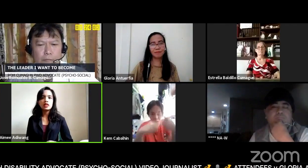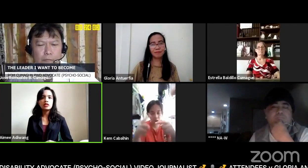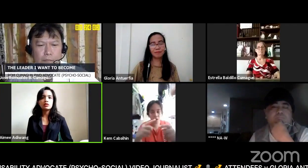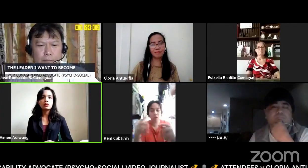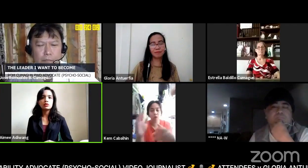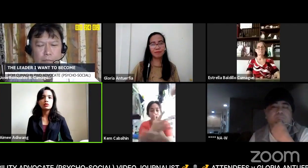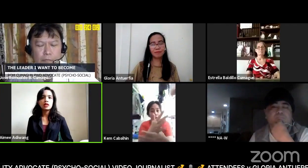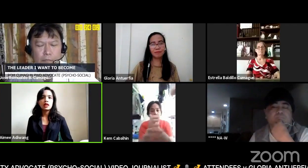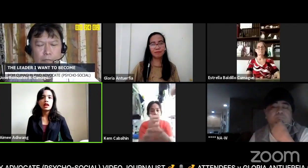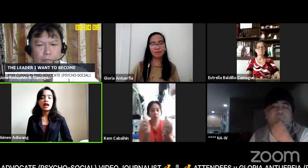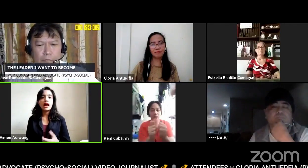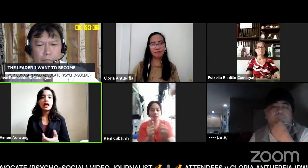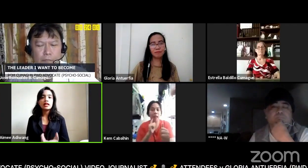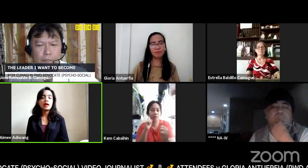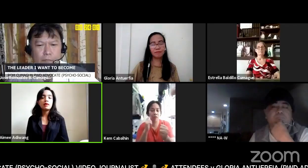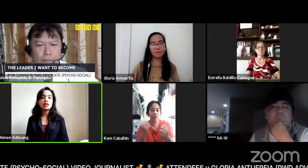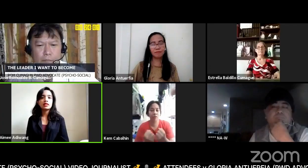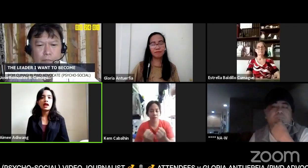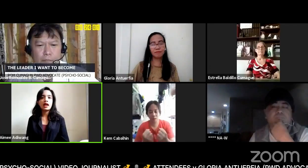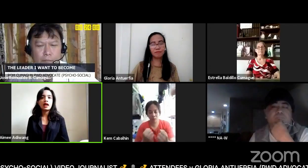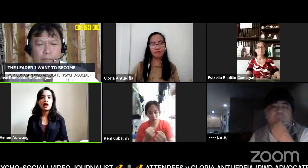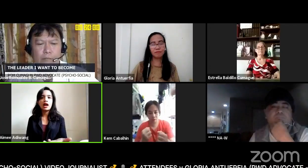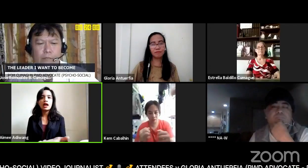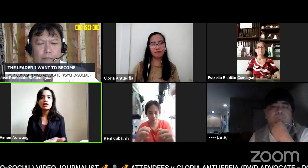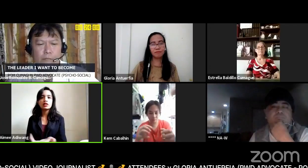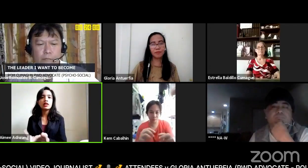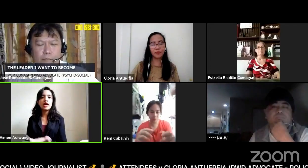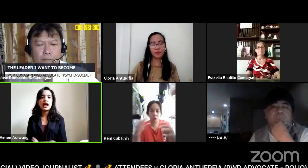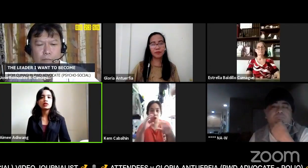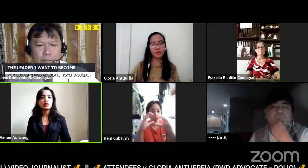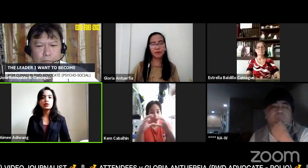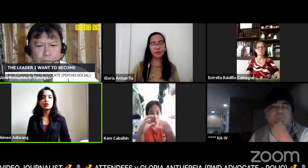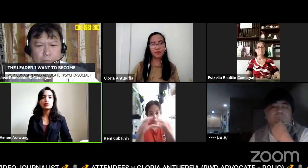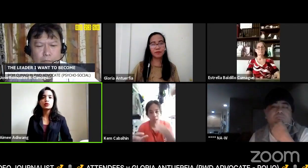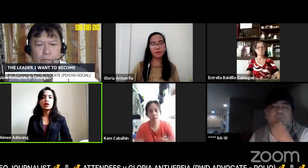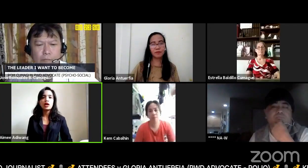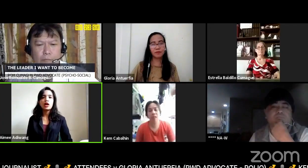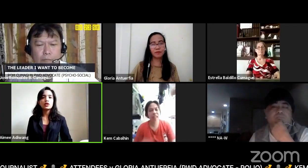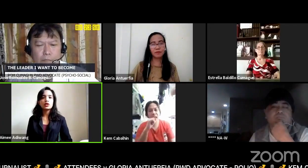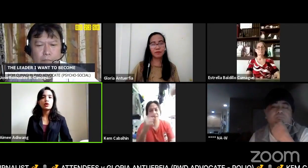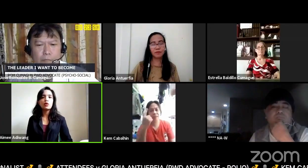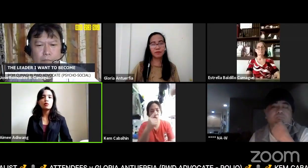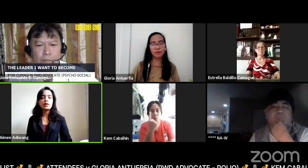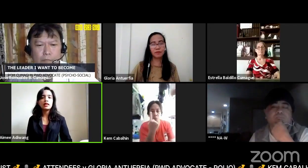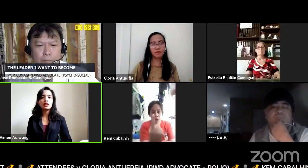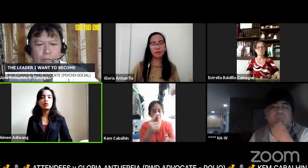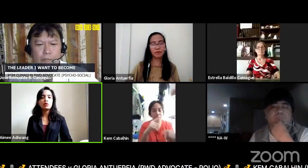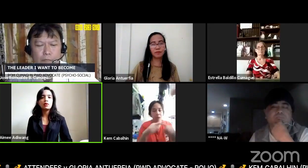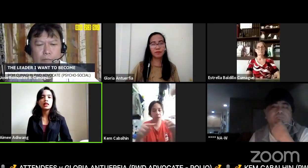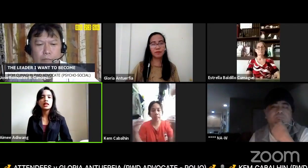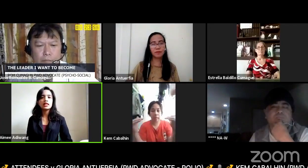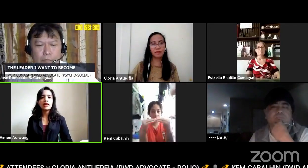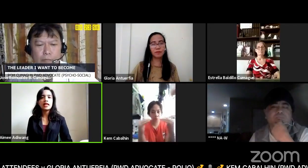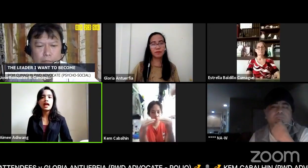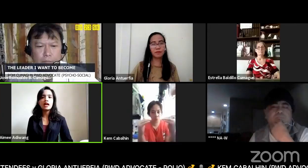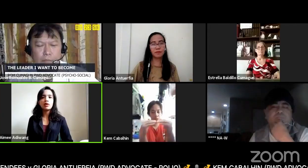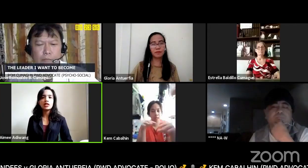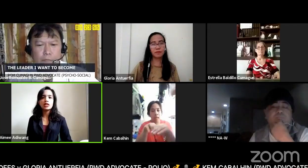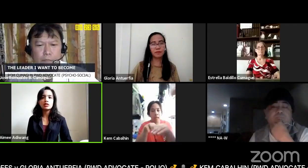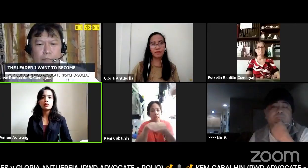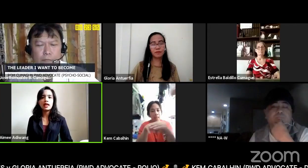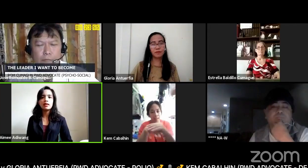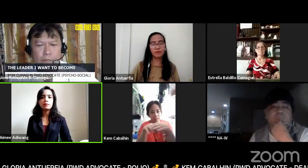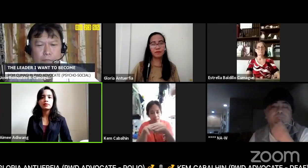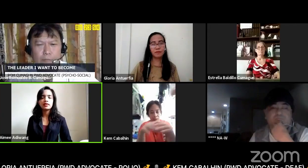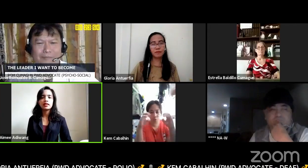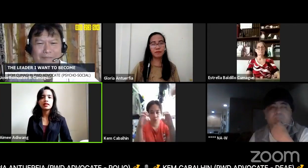I just need to I just I'm just I just want to ask you to also hoping that you will learn sign